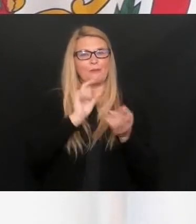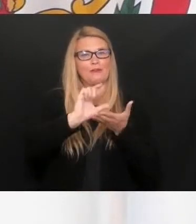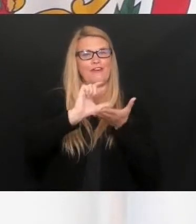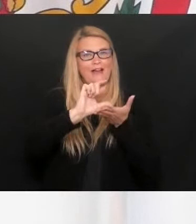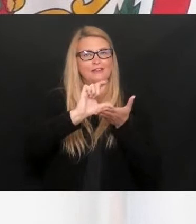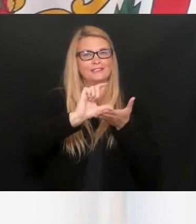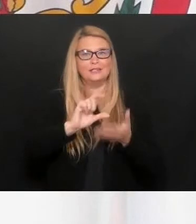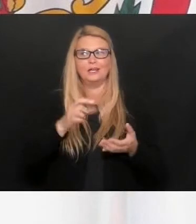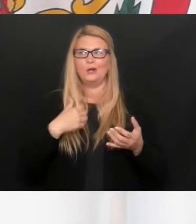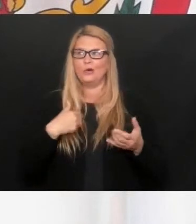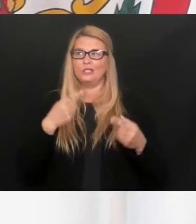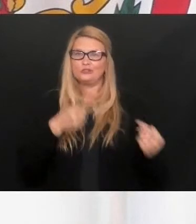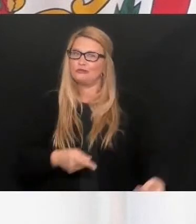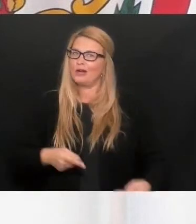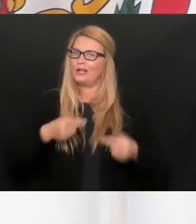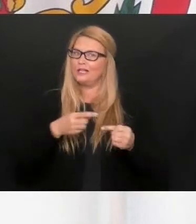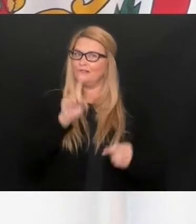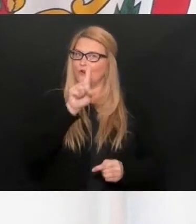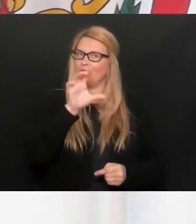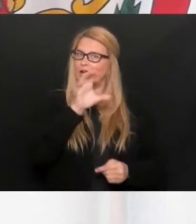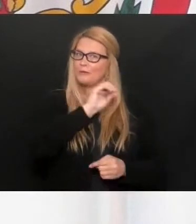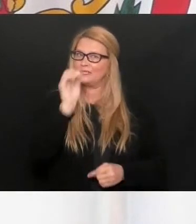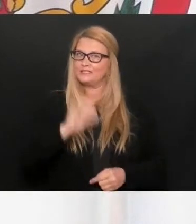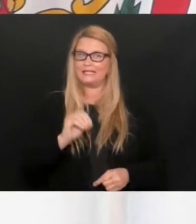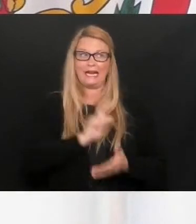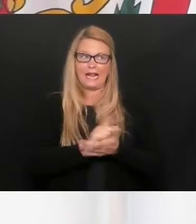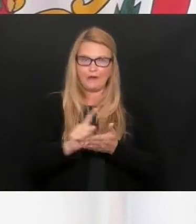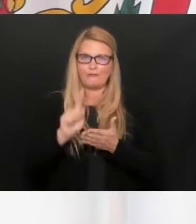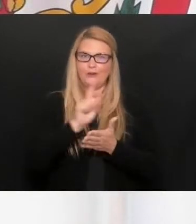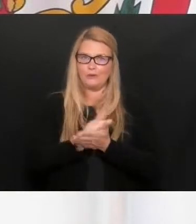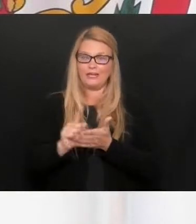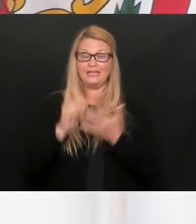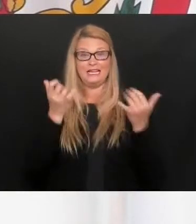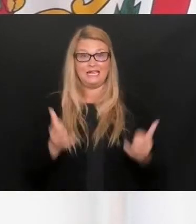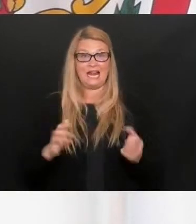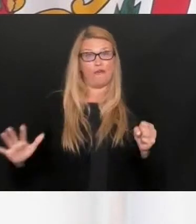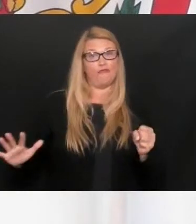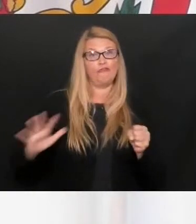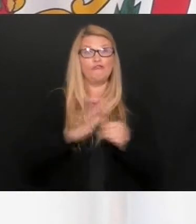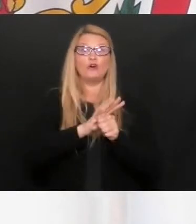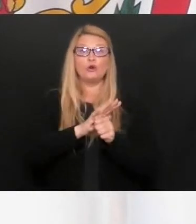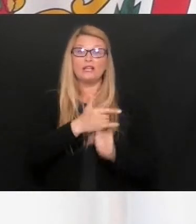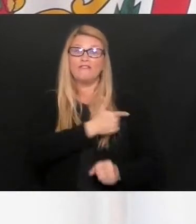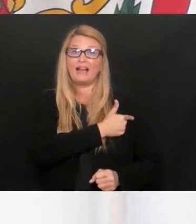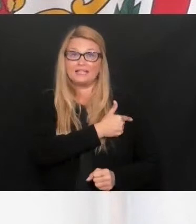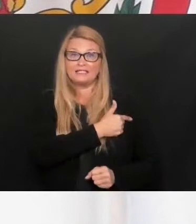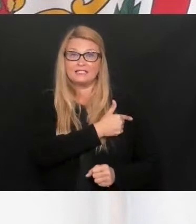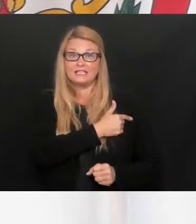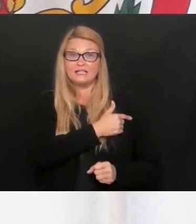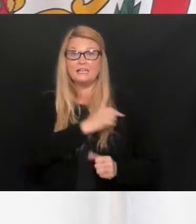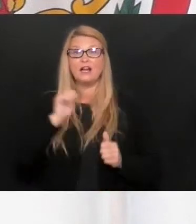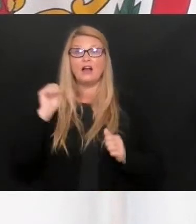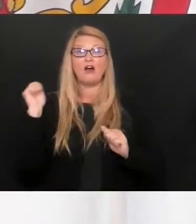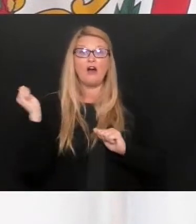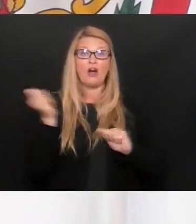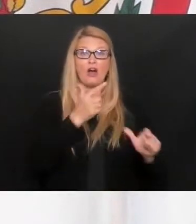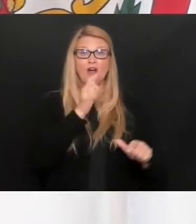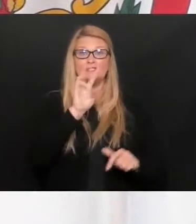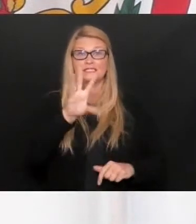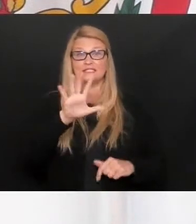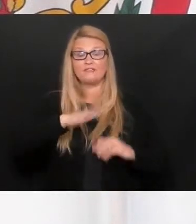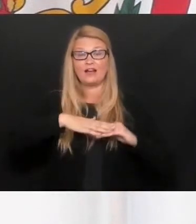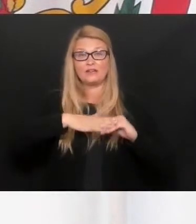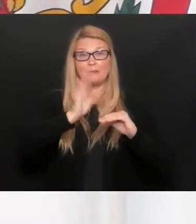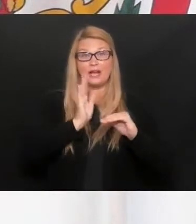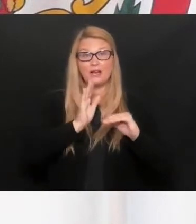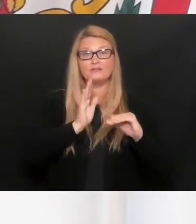but we're trying to do that every week. We have now fully vaccinated all those 65 and